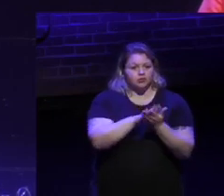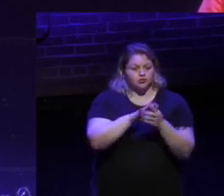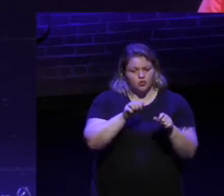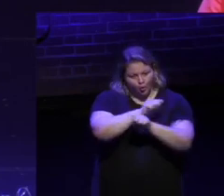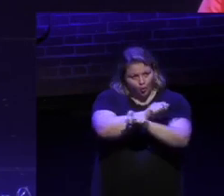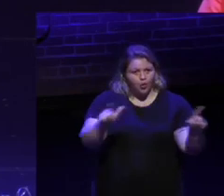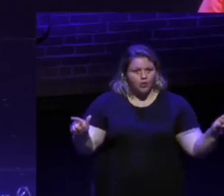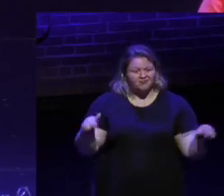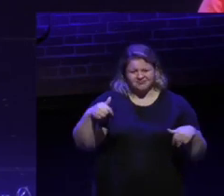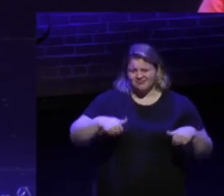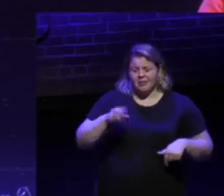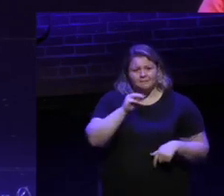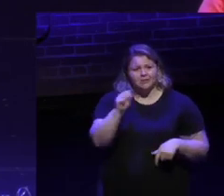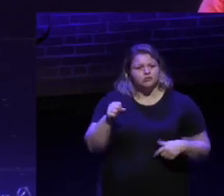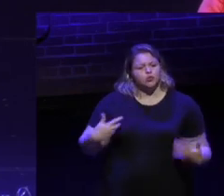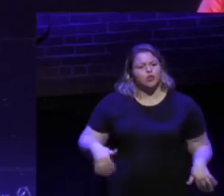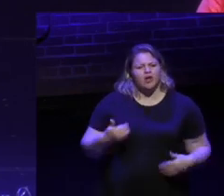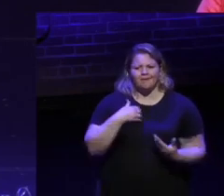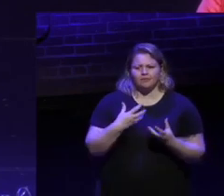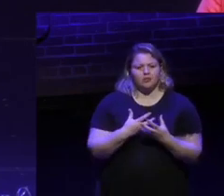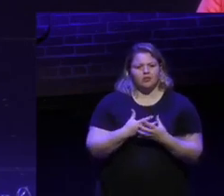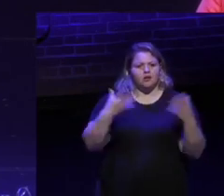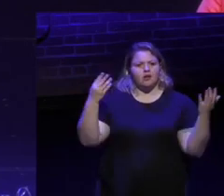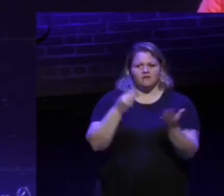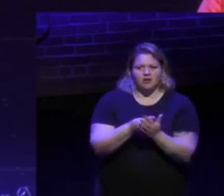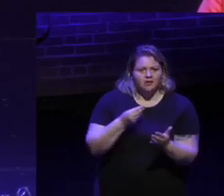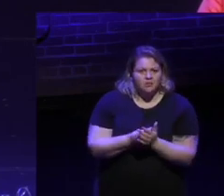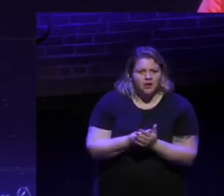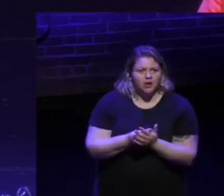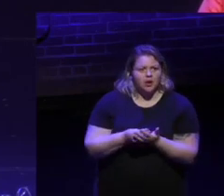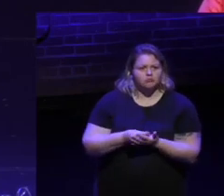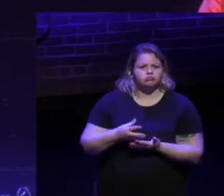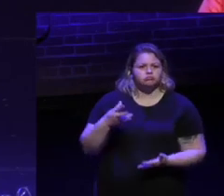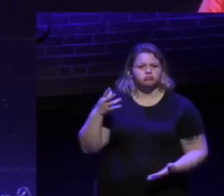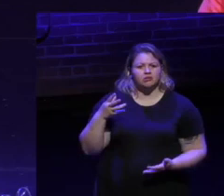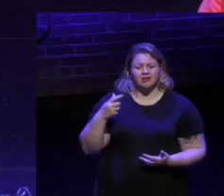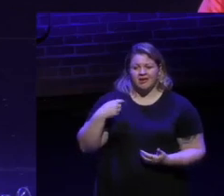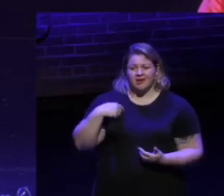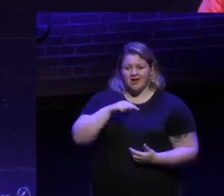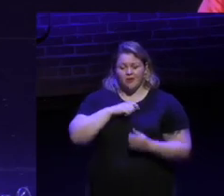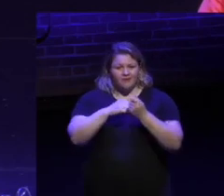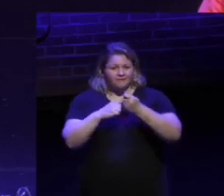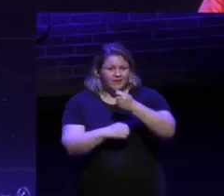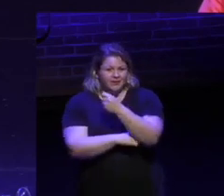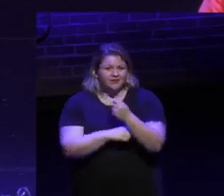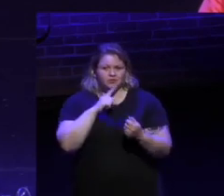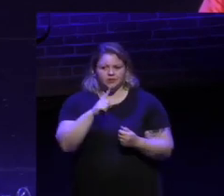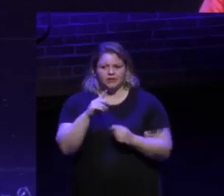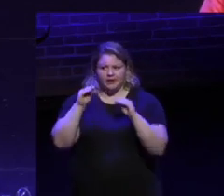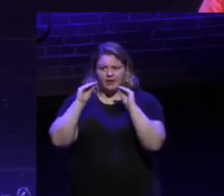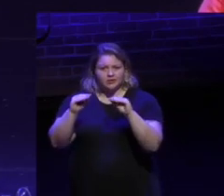wealthy as ours, as prosperous as ours, that has education as such a foundational principle as ours, that so many of our